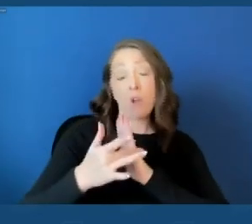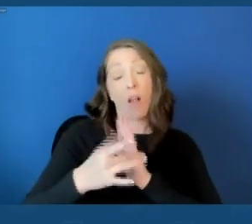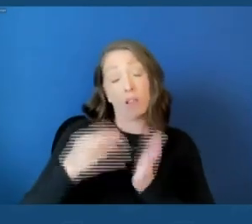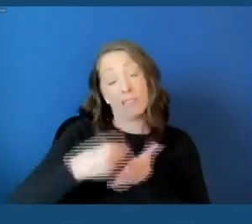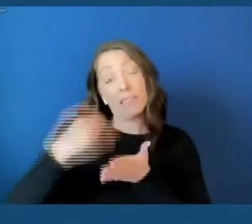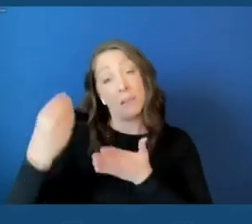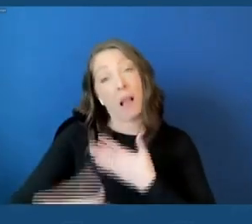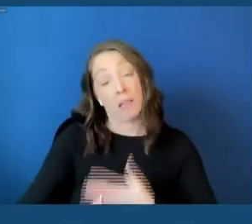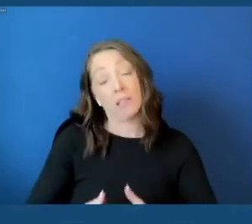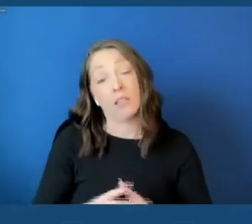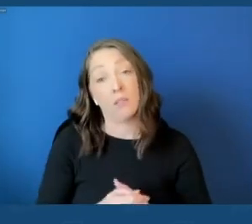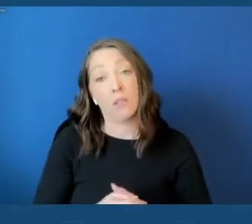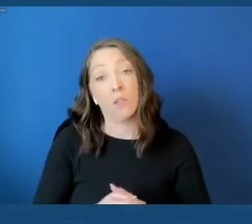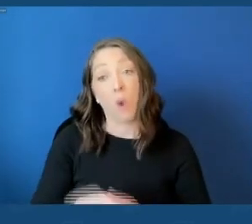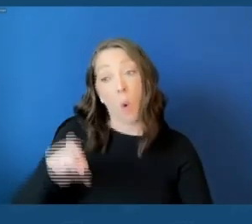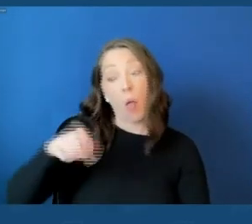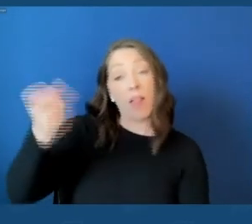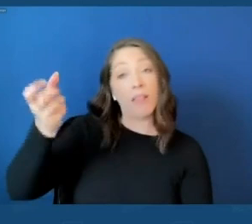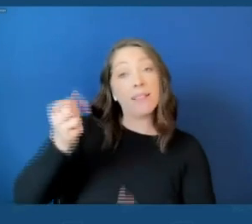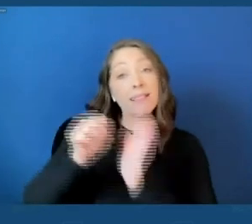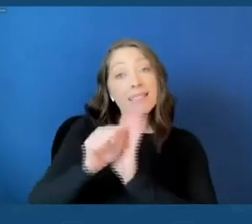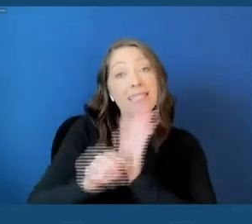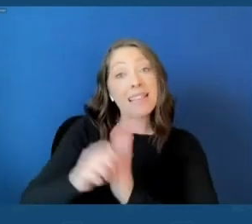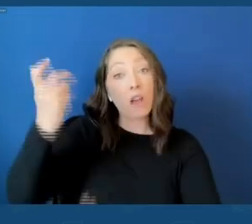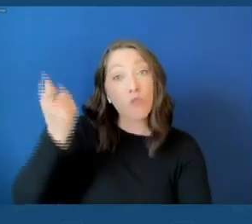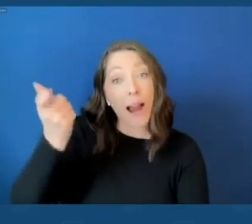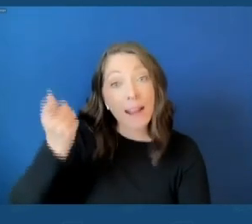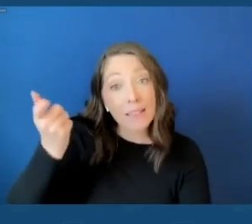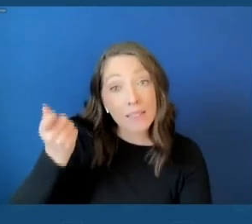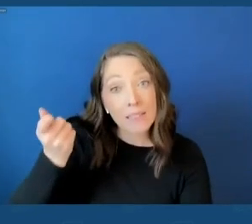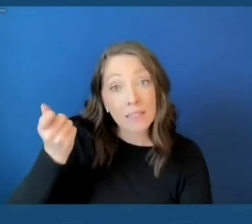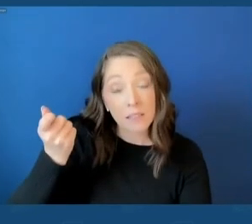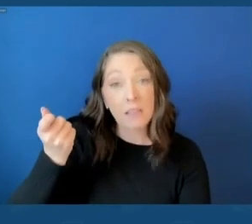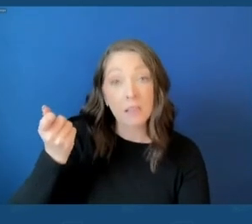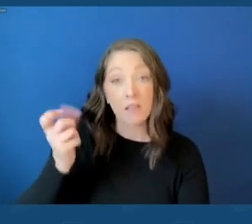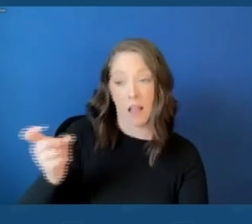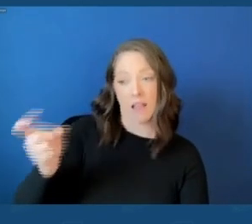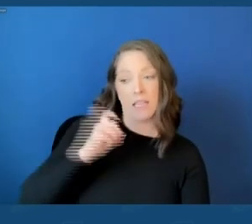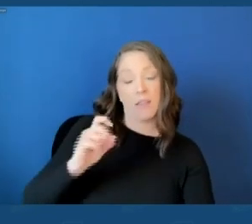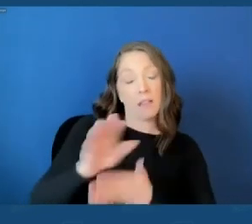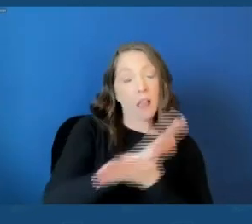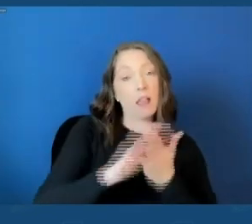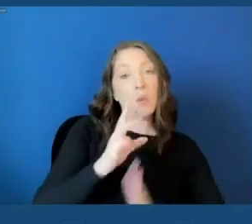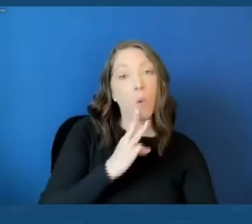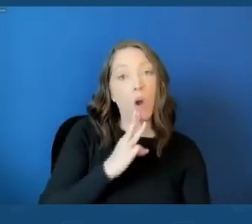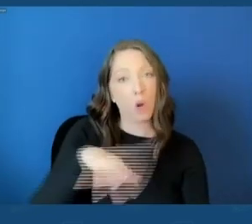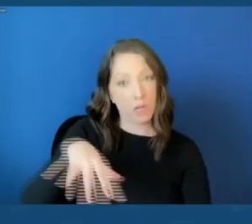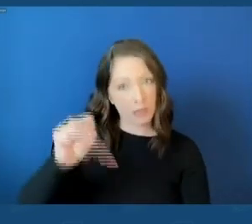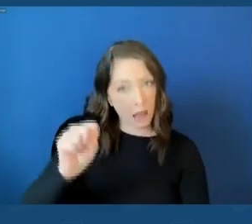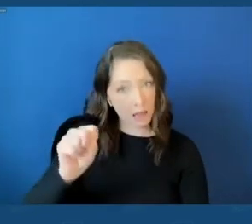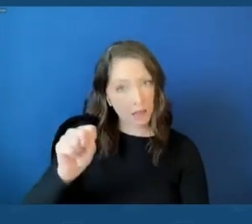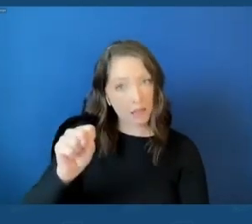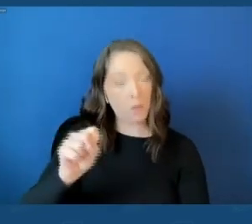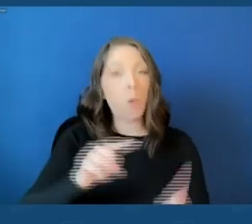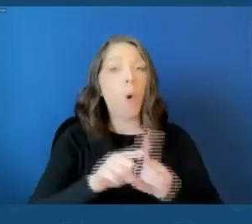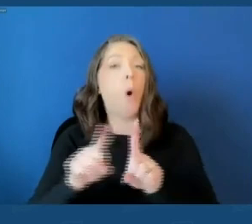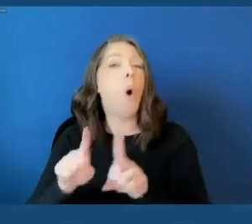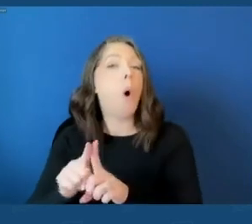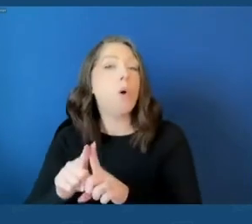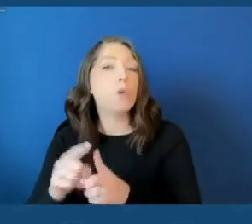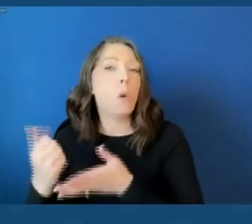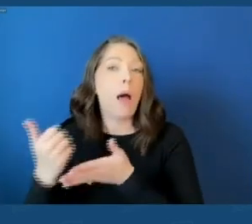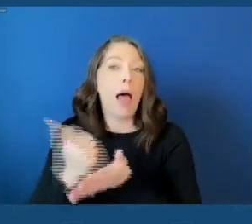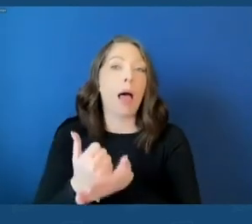the grants that the state provides us not only gives us clean water, but it keeps drinking water